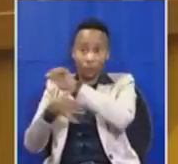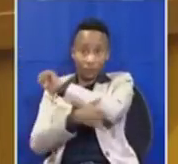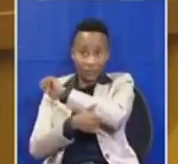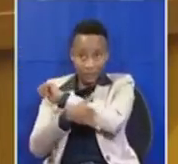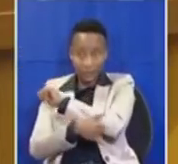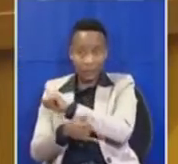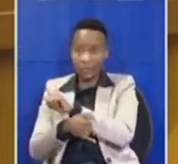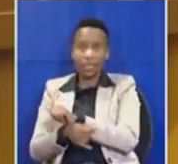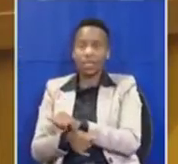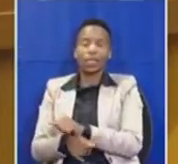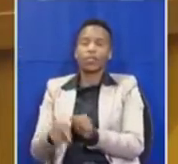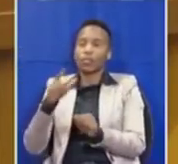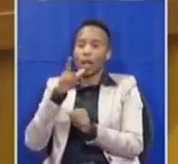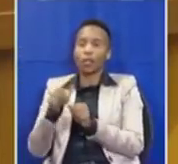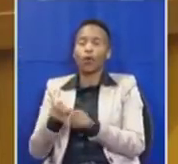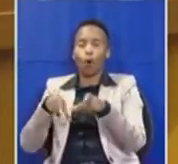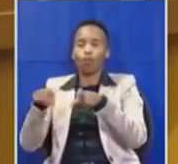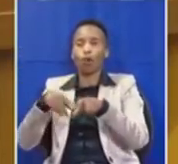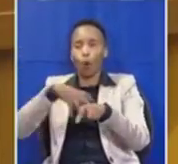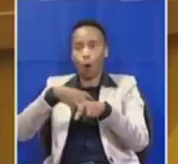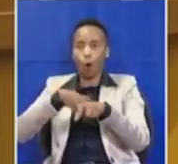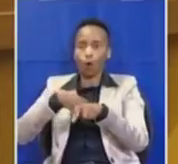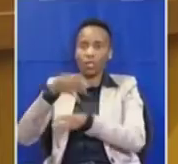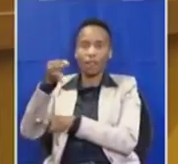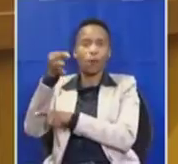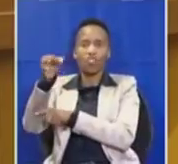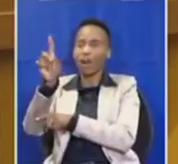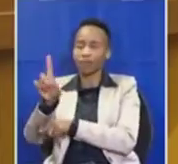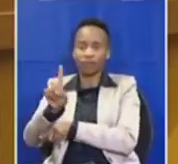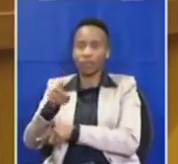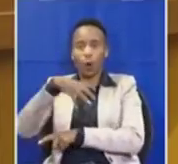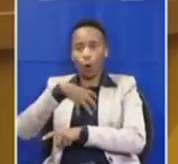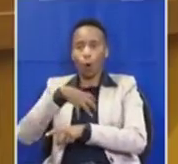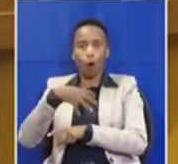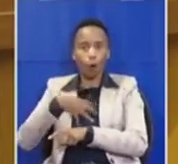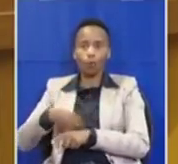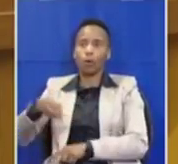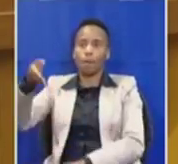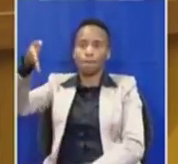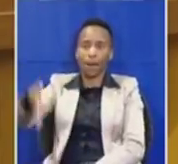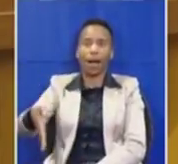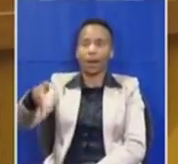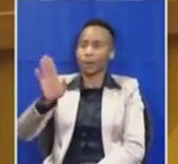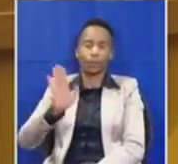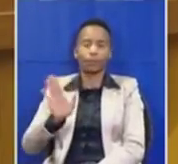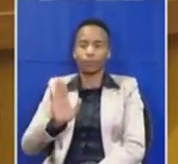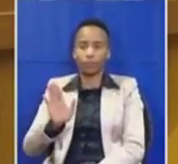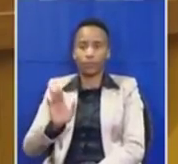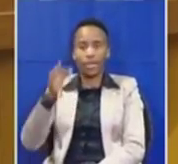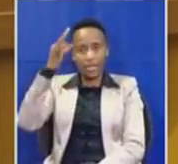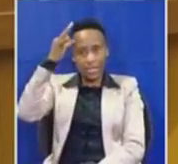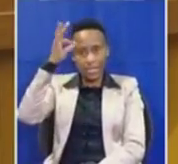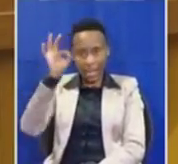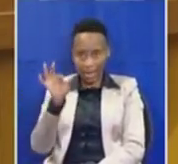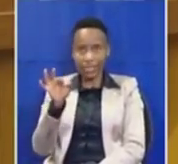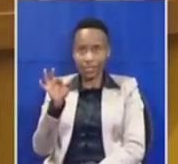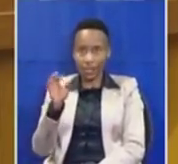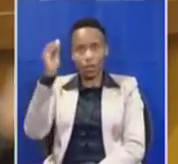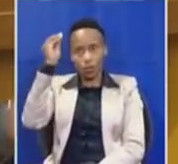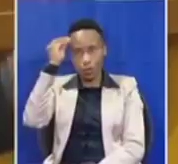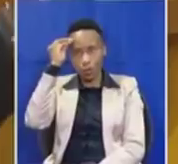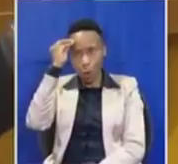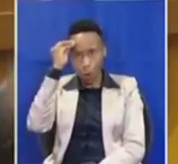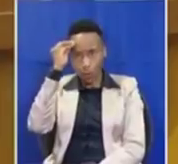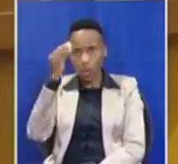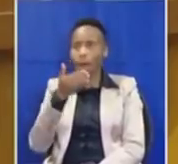own destiny, let alone own their own land. The state ultimately knows what